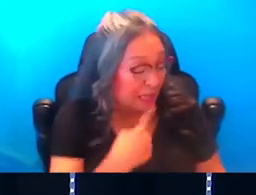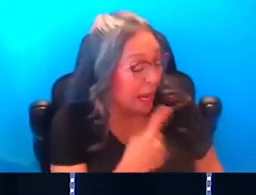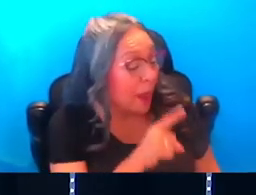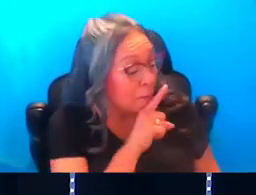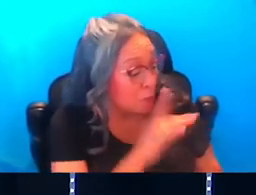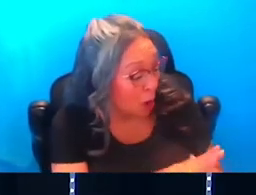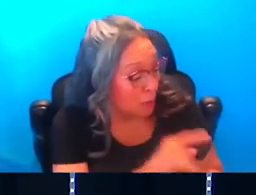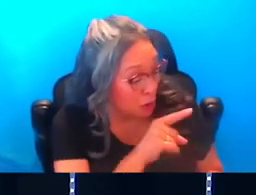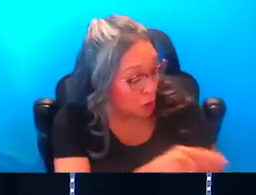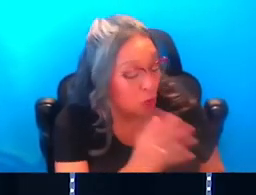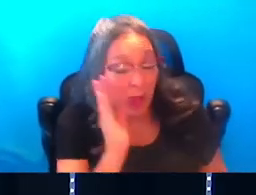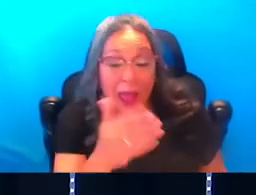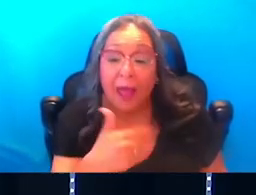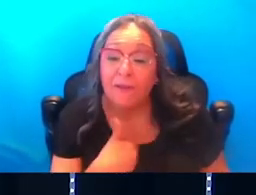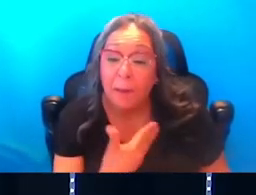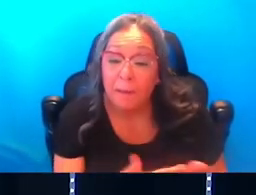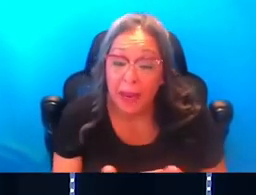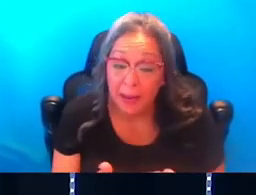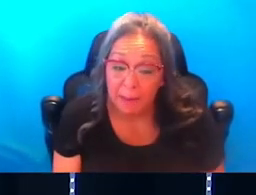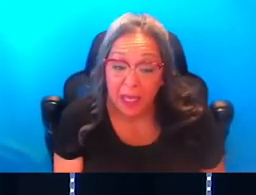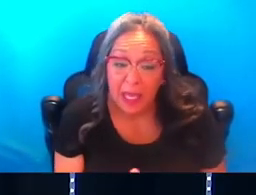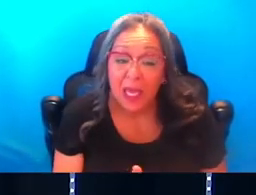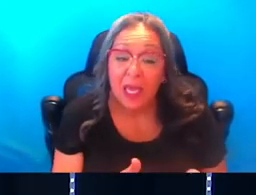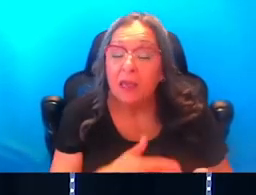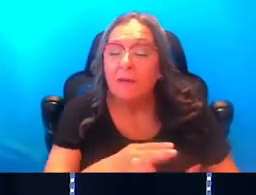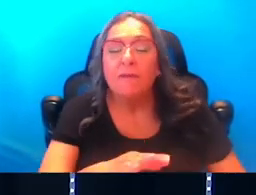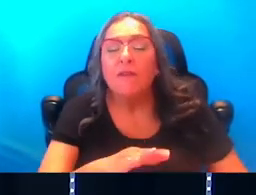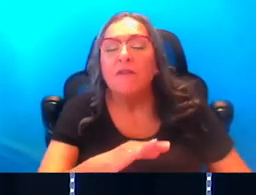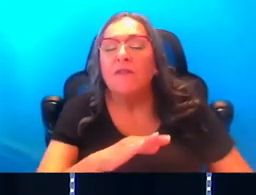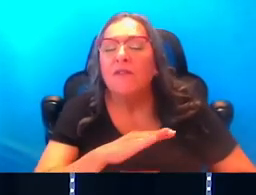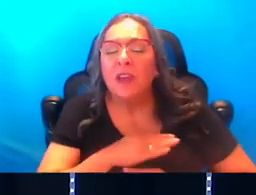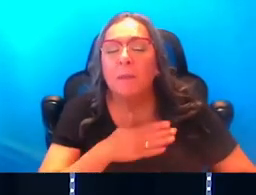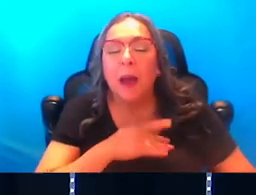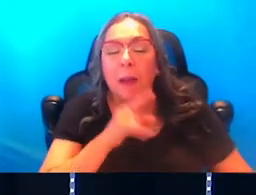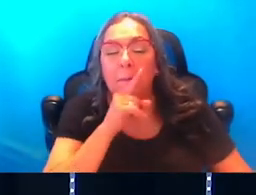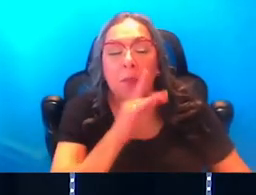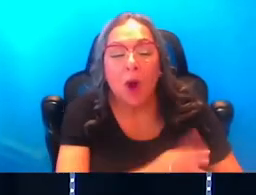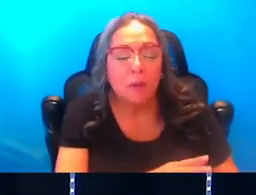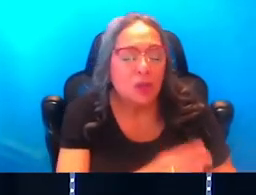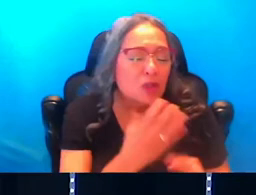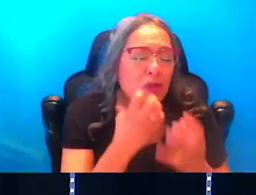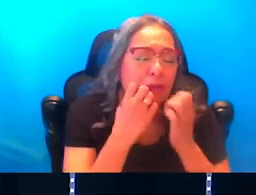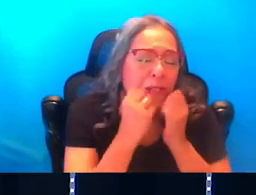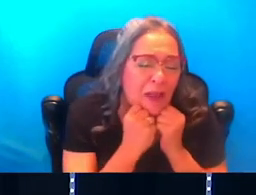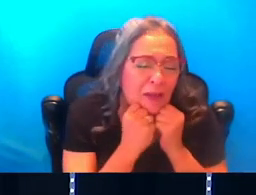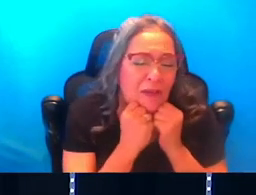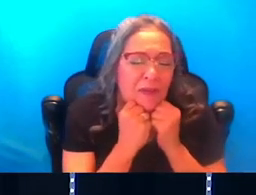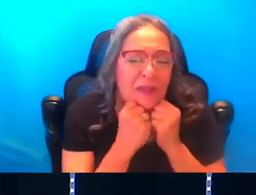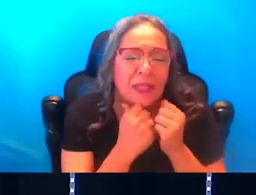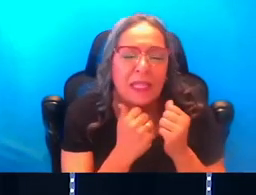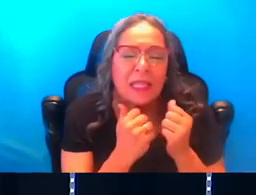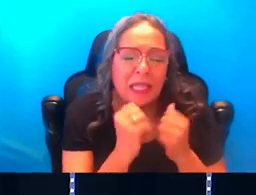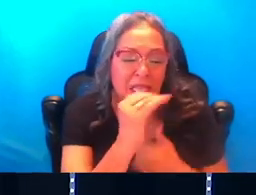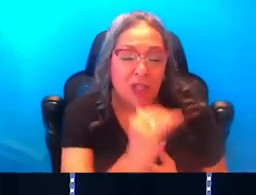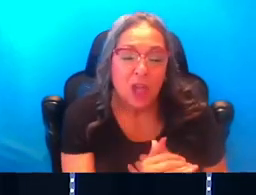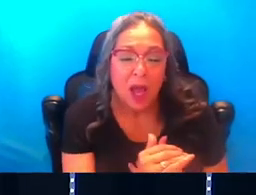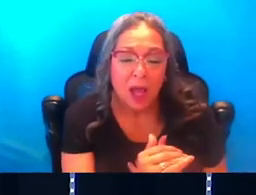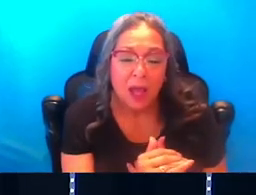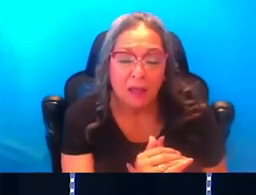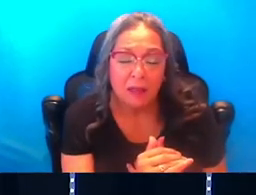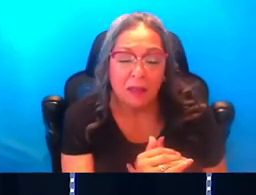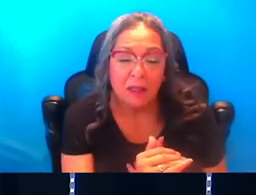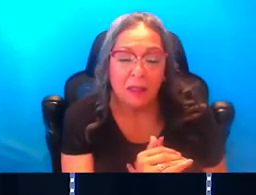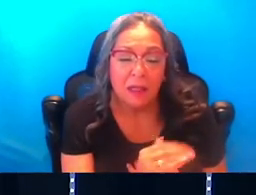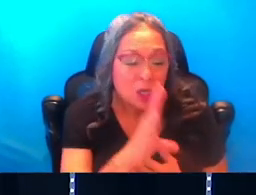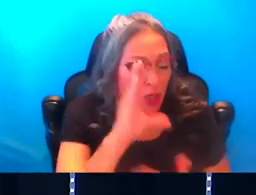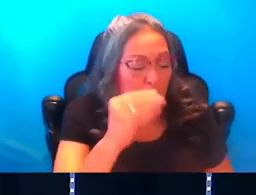this child that is all about the fulfillment of the entire promise, this child who you love so much, and that's what God goes after first, right? Your